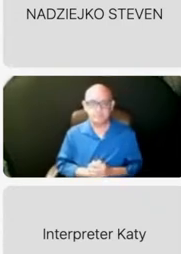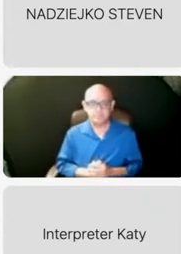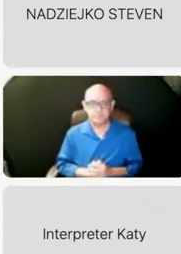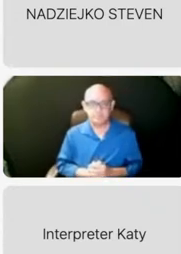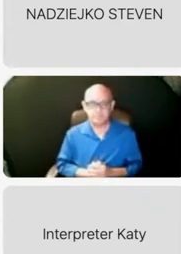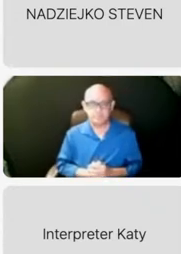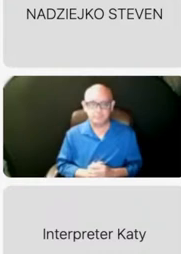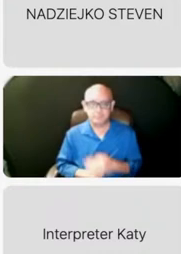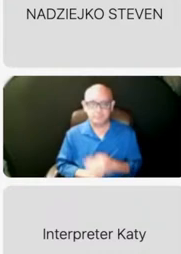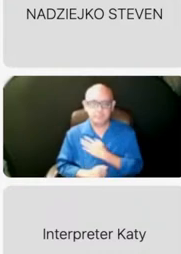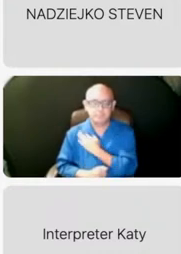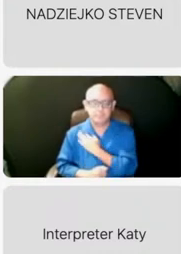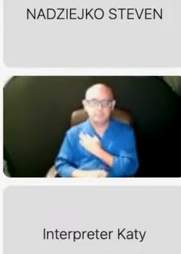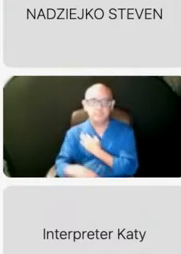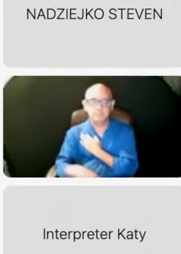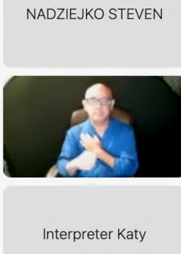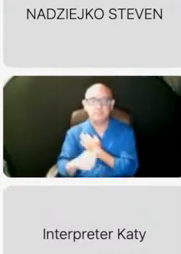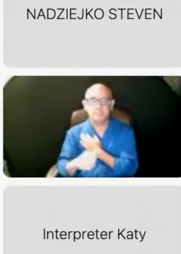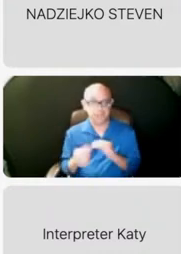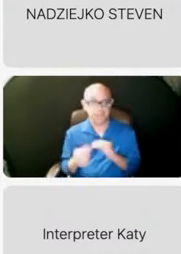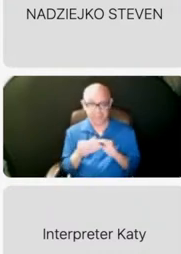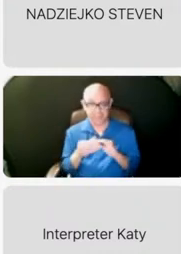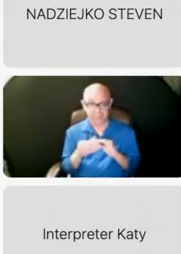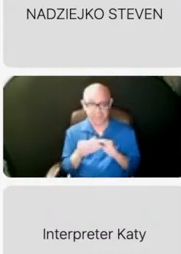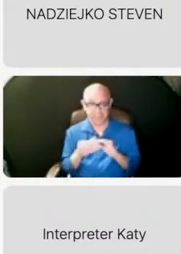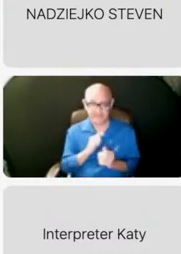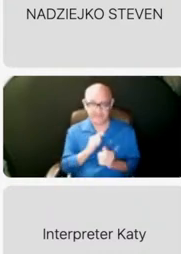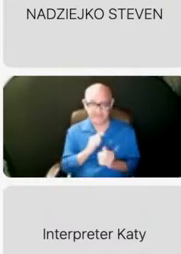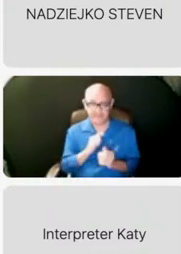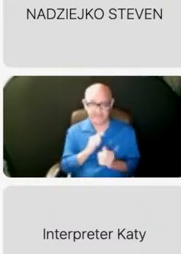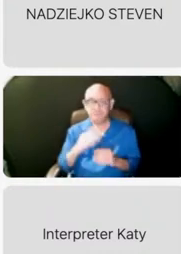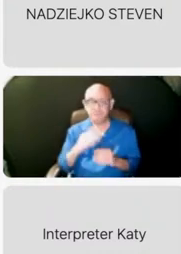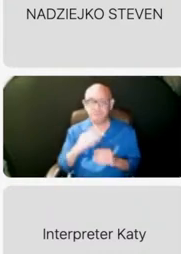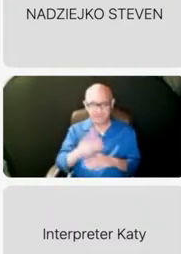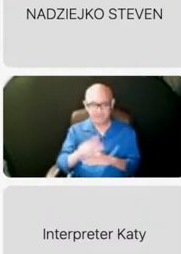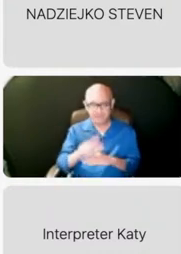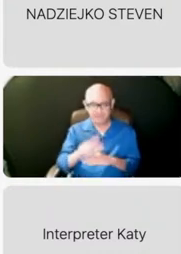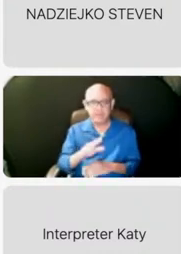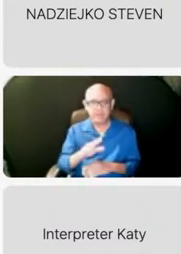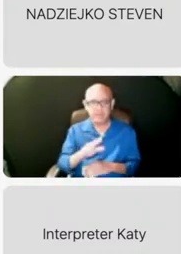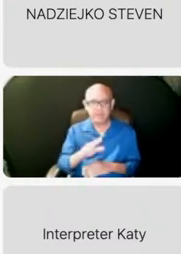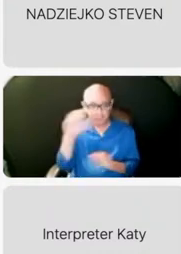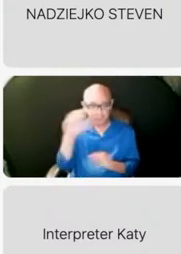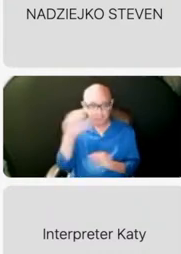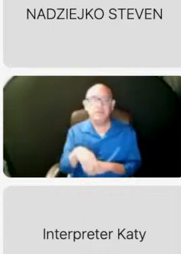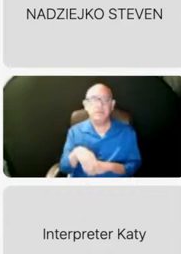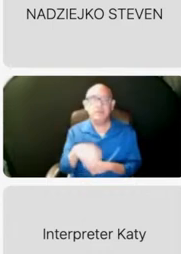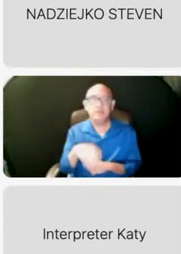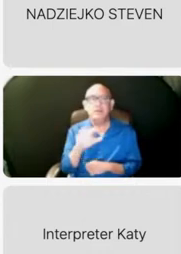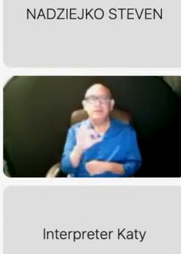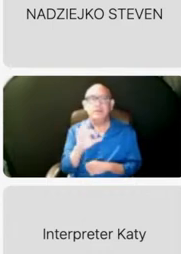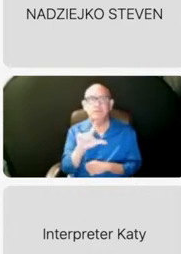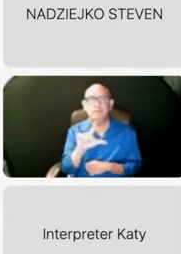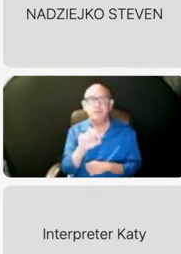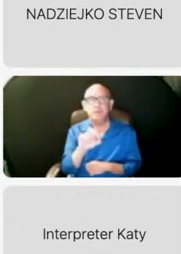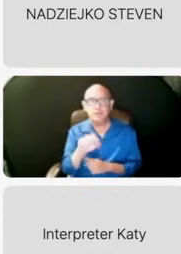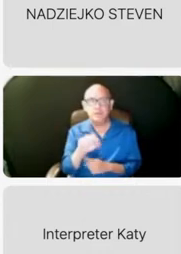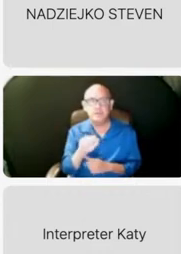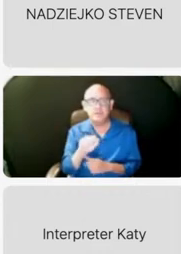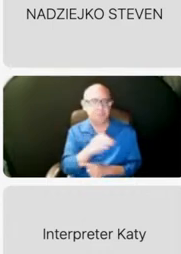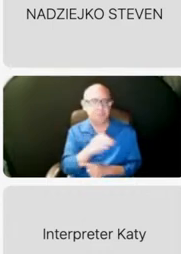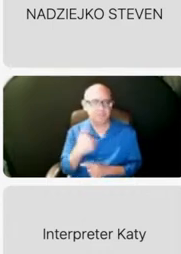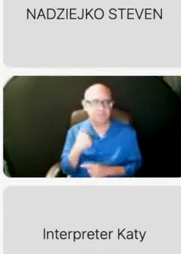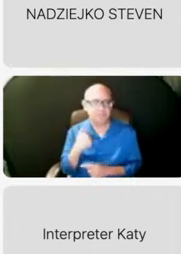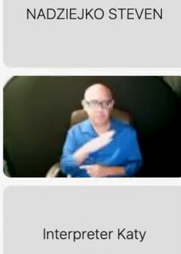i get to say a few things good evening board president flores members of the board superintendent dr